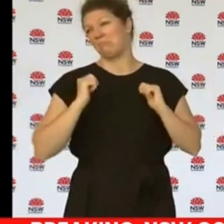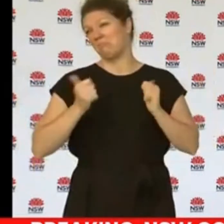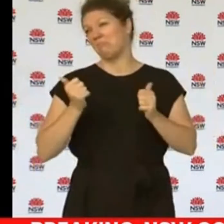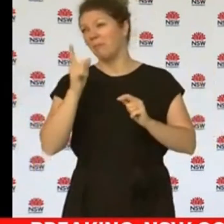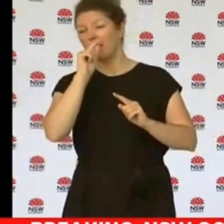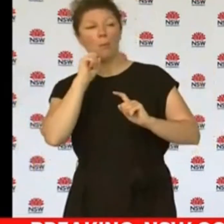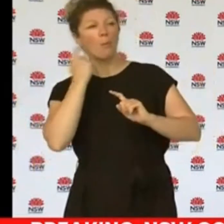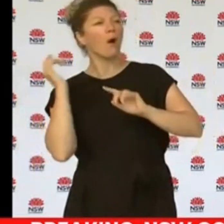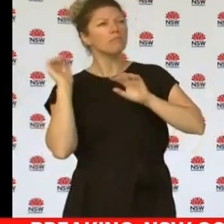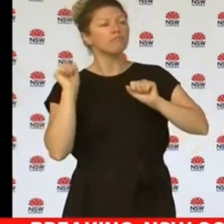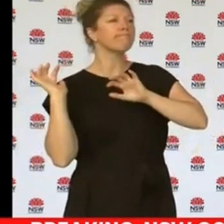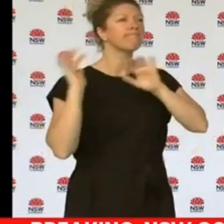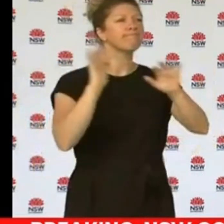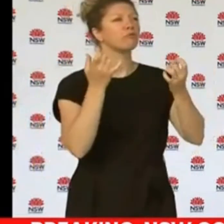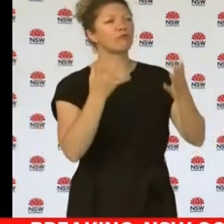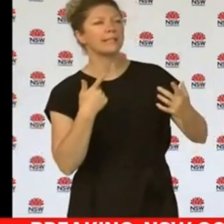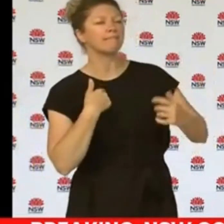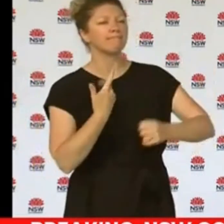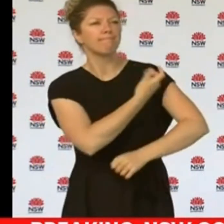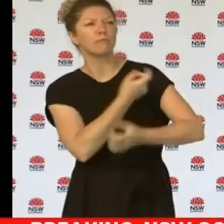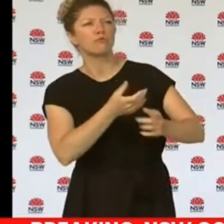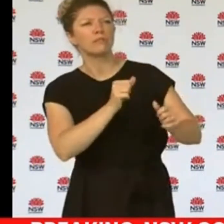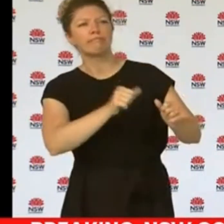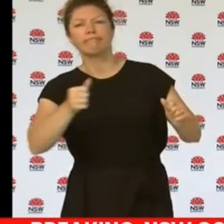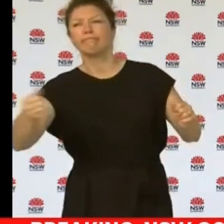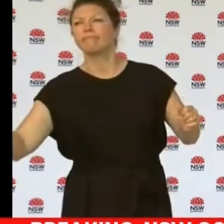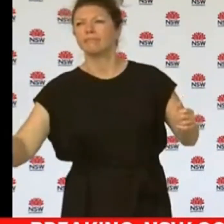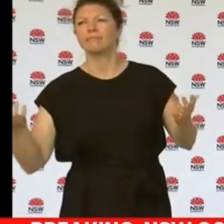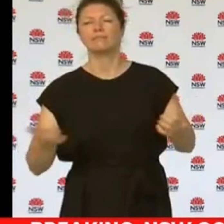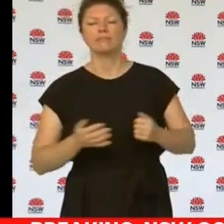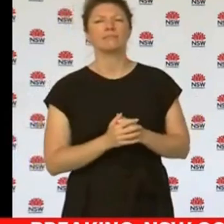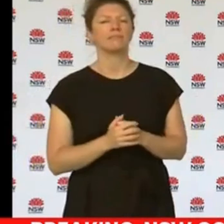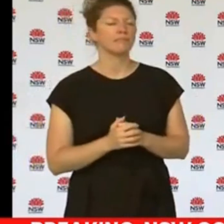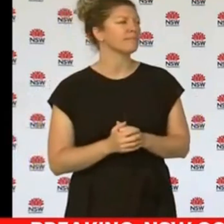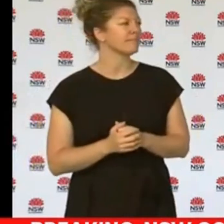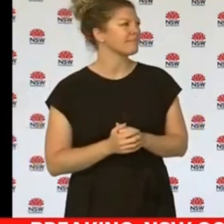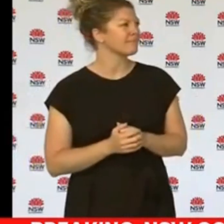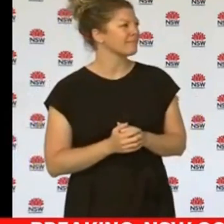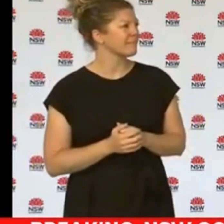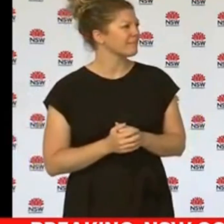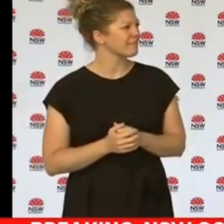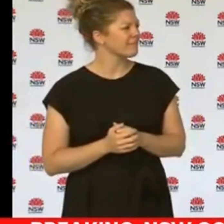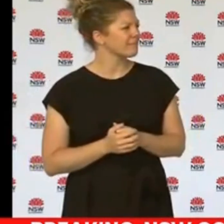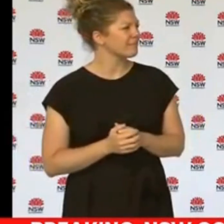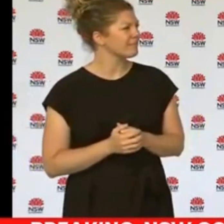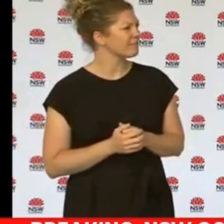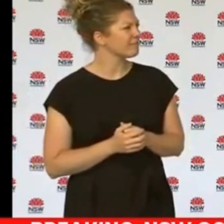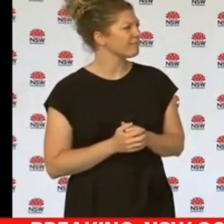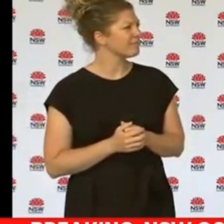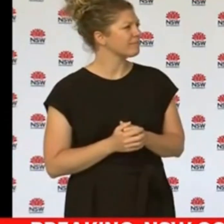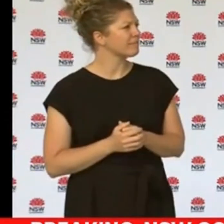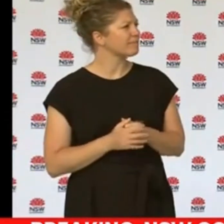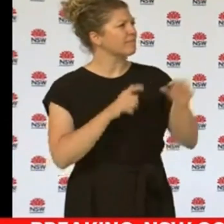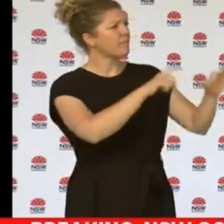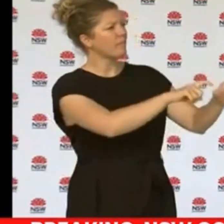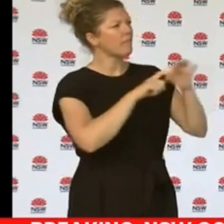for force and have faith in our regulatory approach to vaccinations. Point that we would have a form of herd